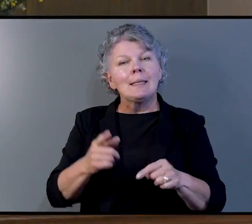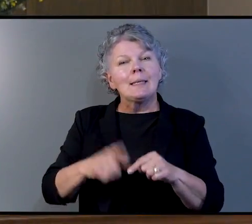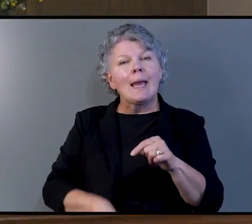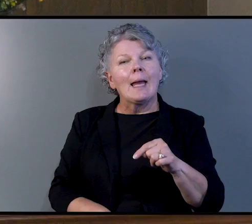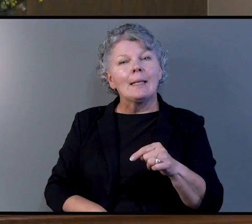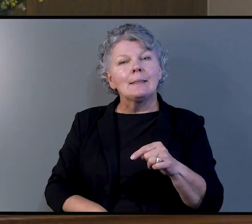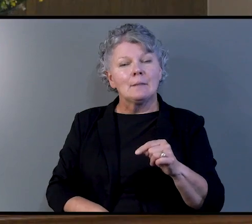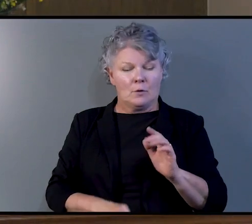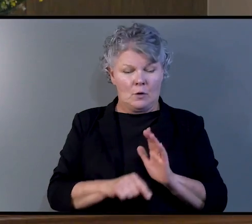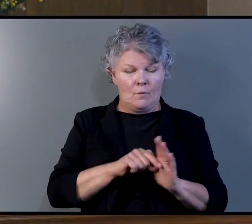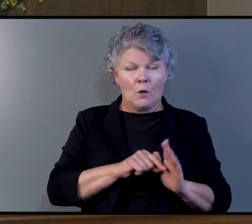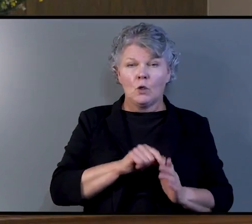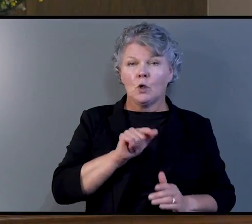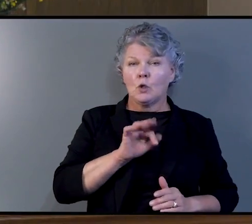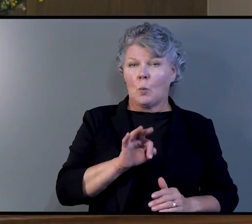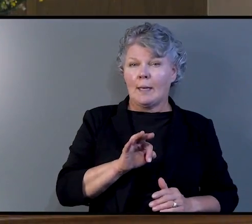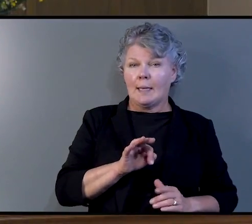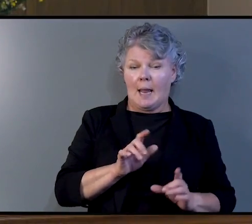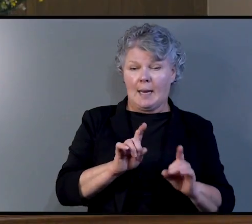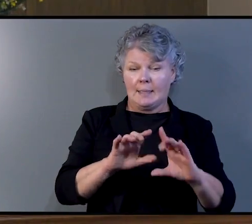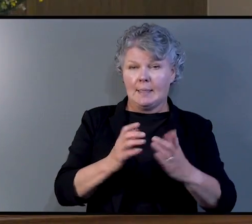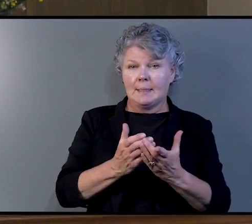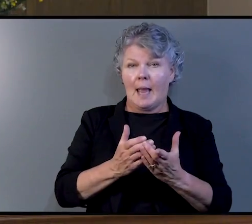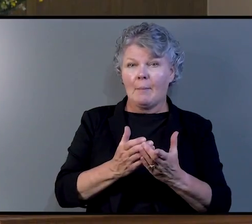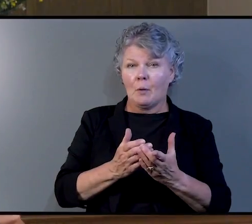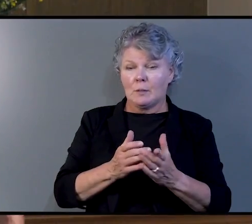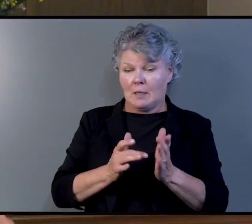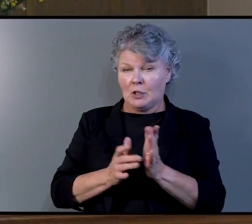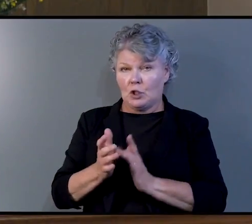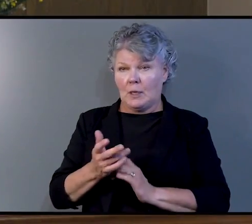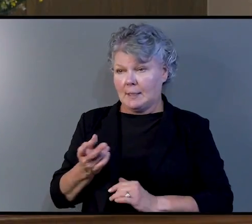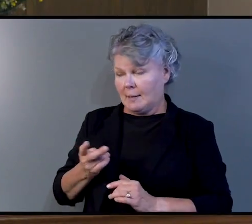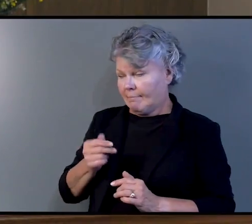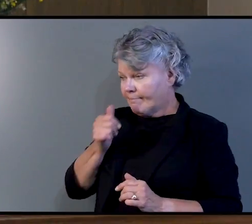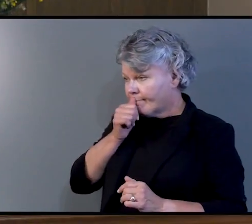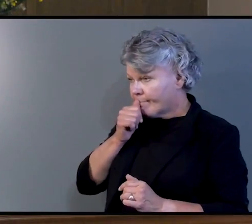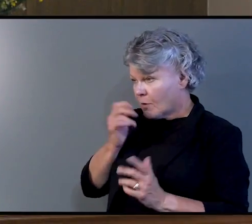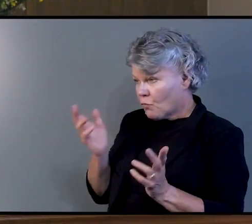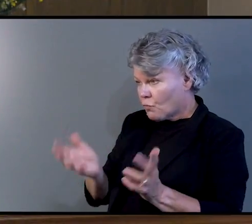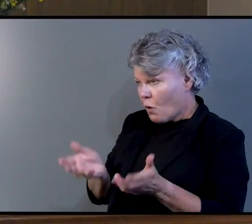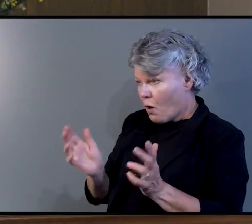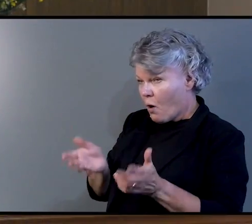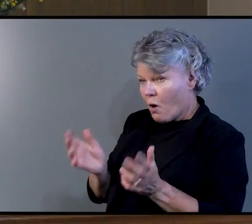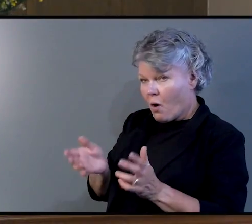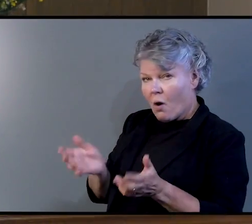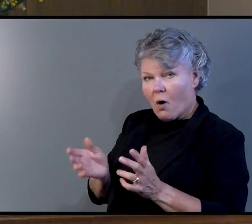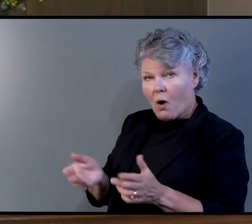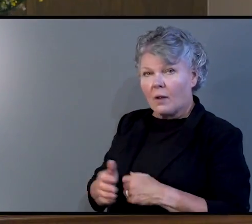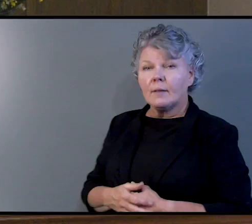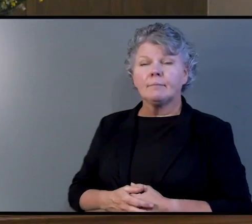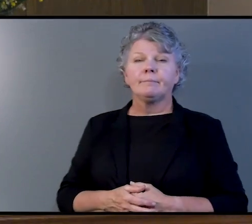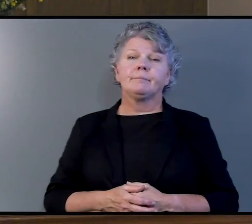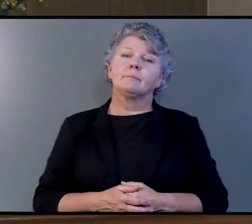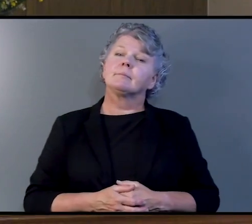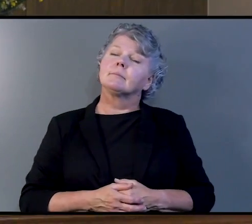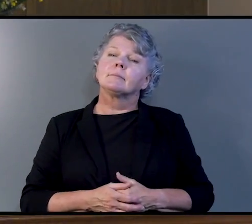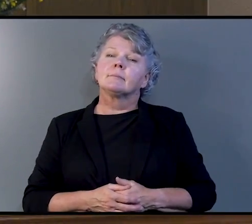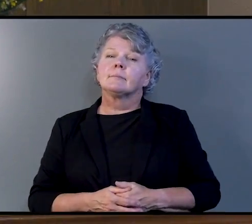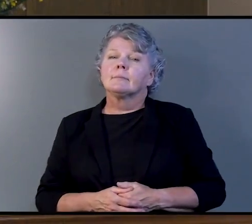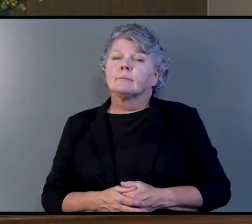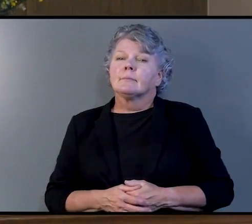passage in verse 29, the disciples and Jesus have a private conversation following the interaction with the young boy and his